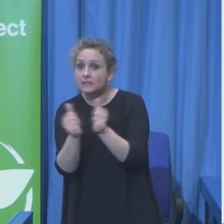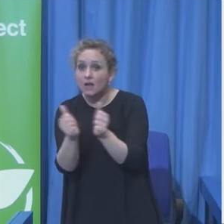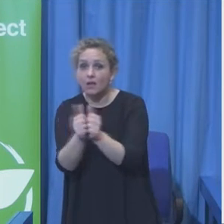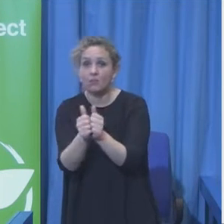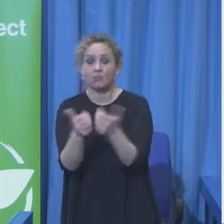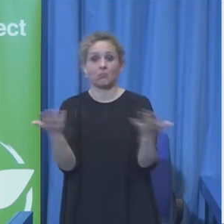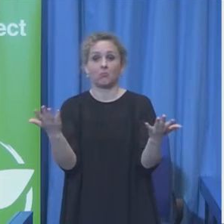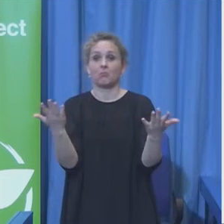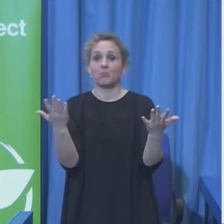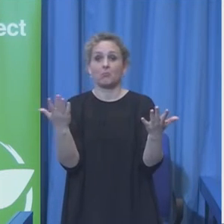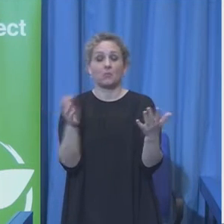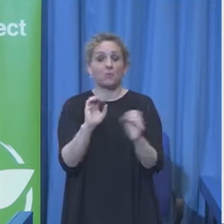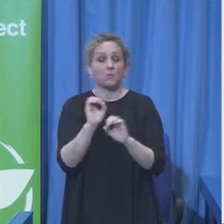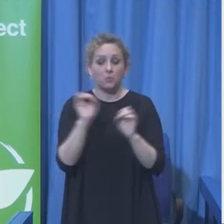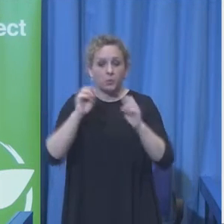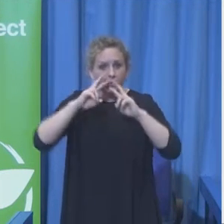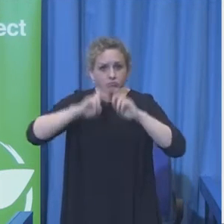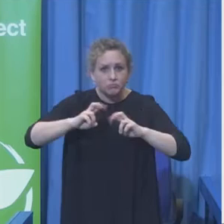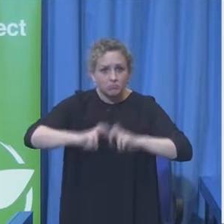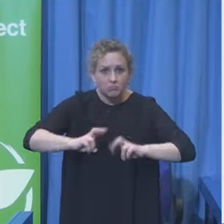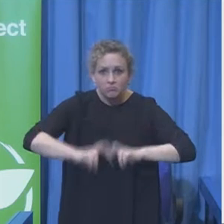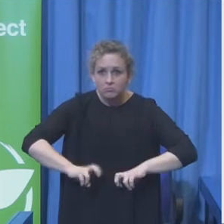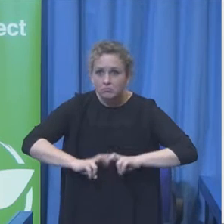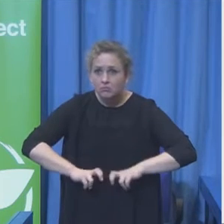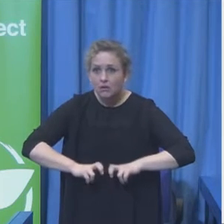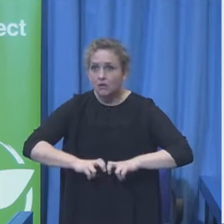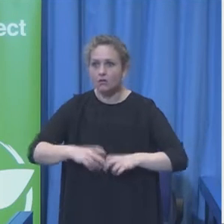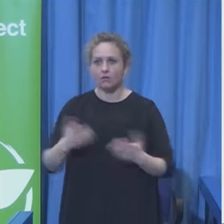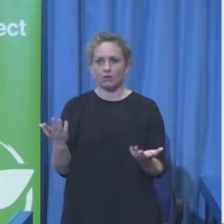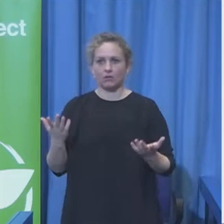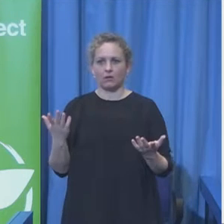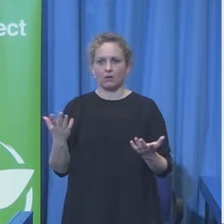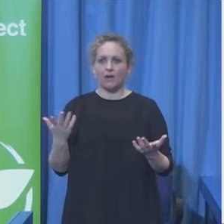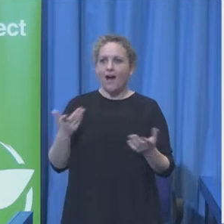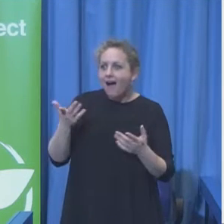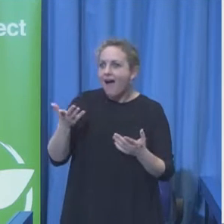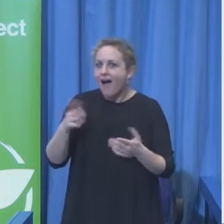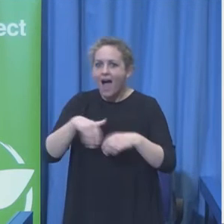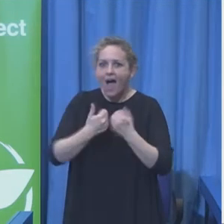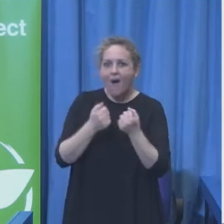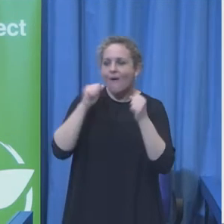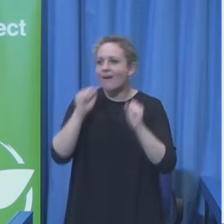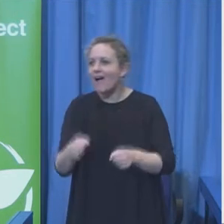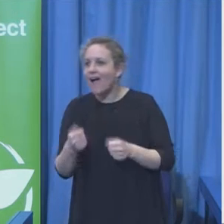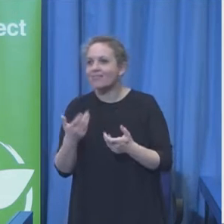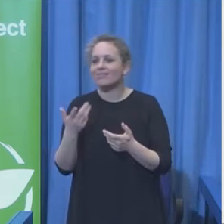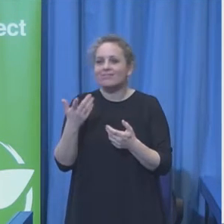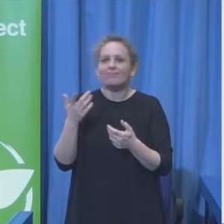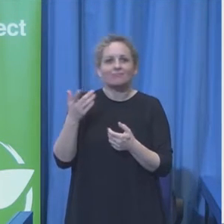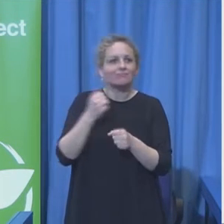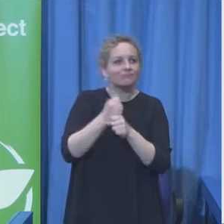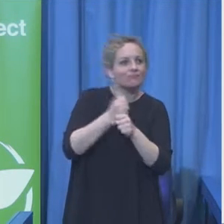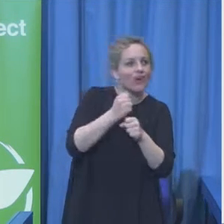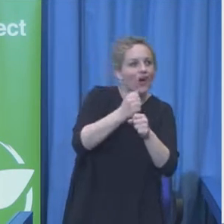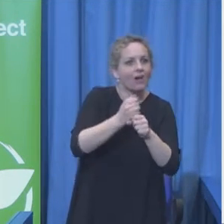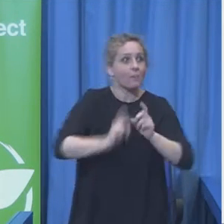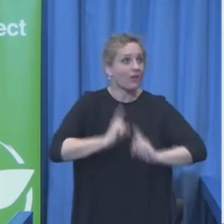the motivation to find employment for persons with disabilities. Jak wygląda to od strony